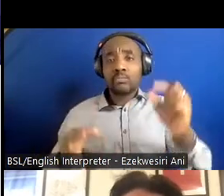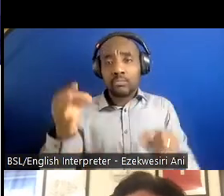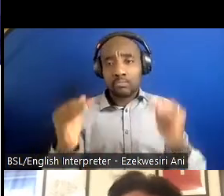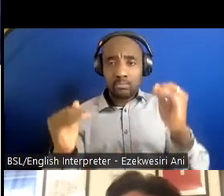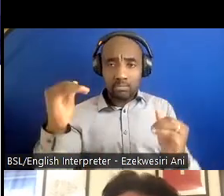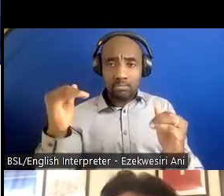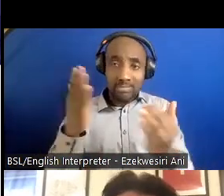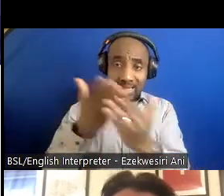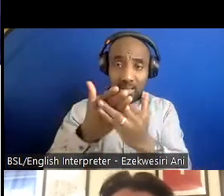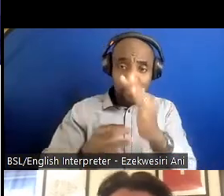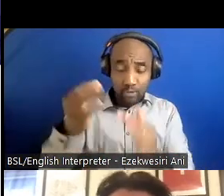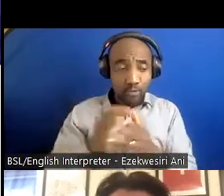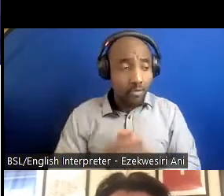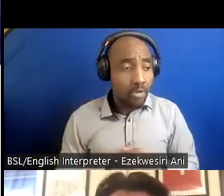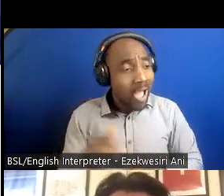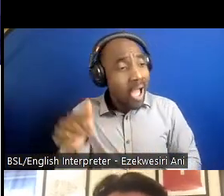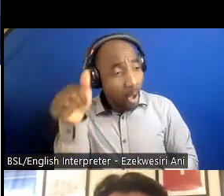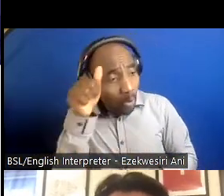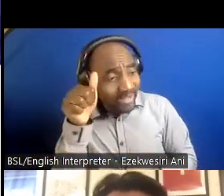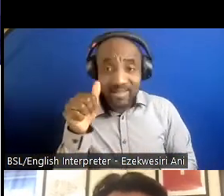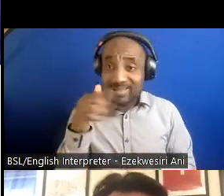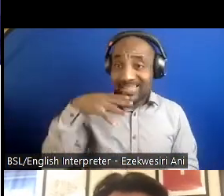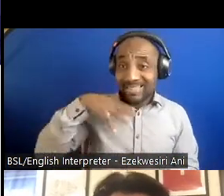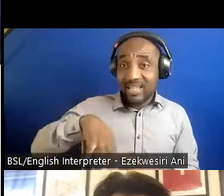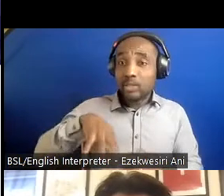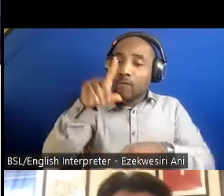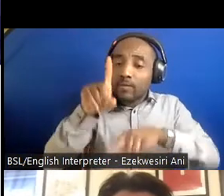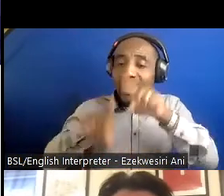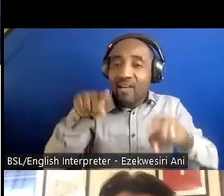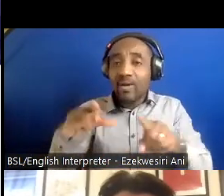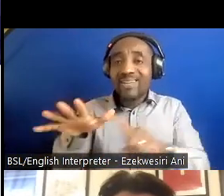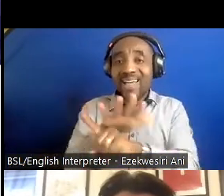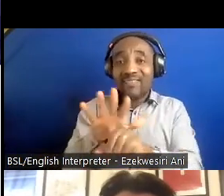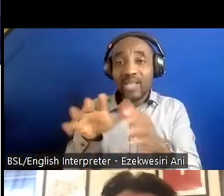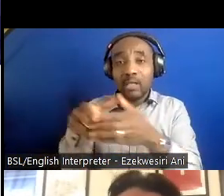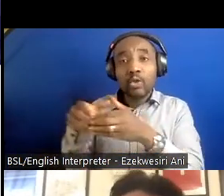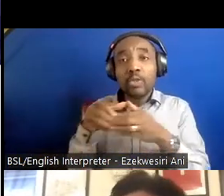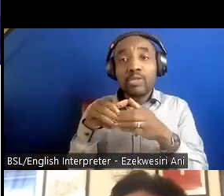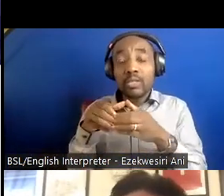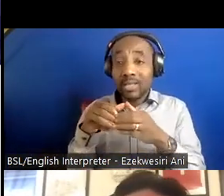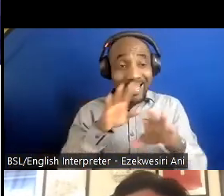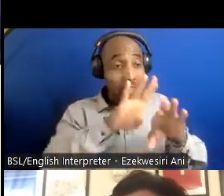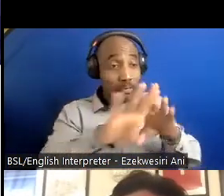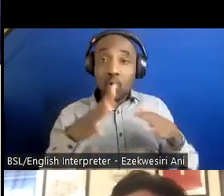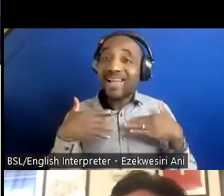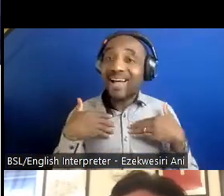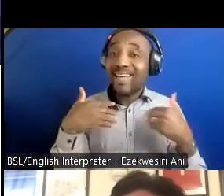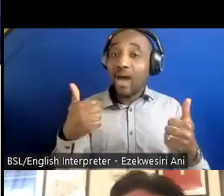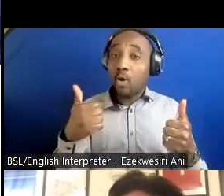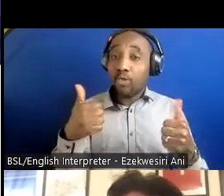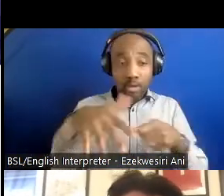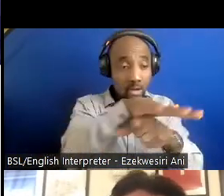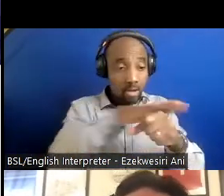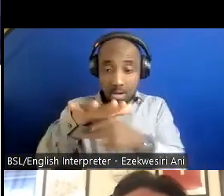Awareness and understanding of the needs of diverse ethnic communities within the sports and health sector are key to changing attitudes